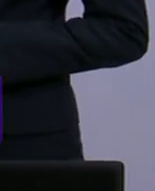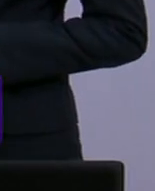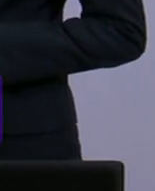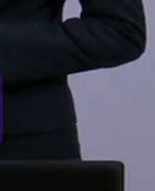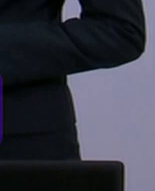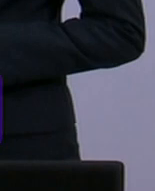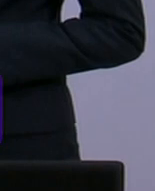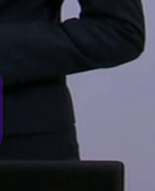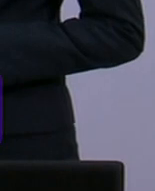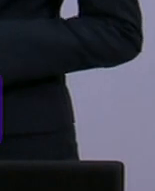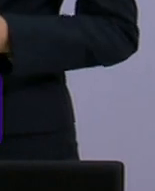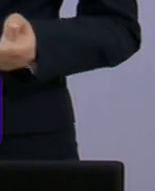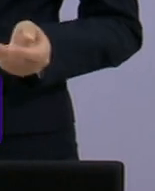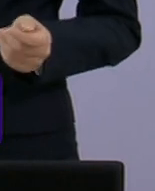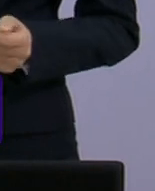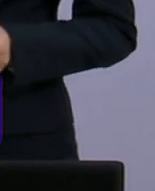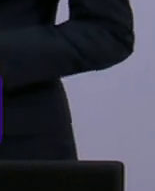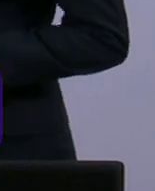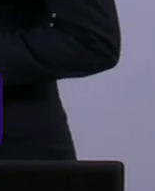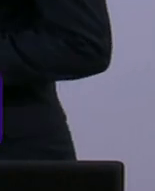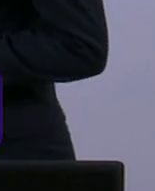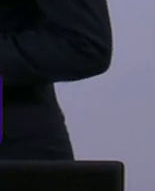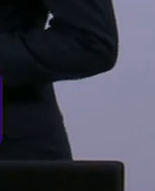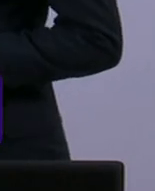done. Let's continue.